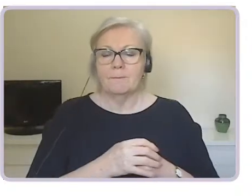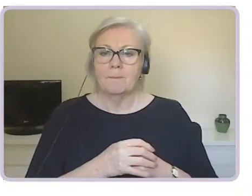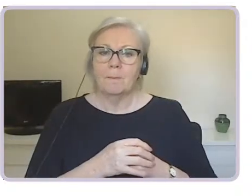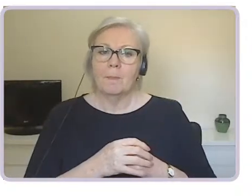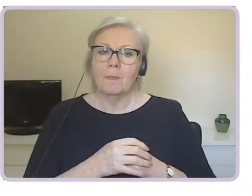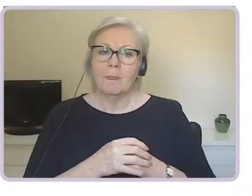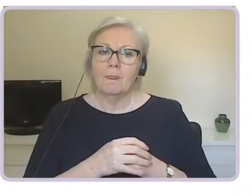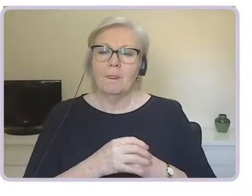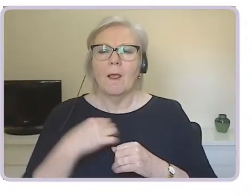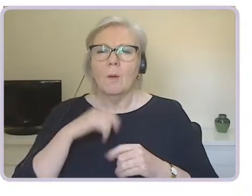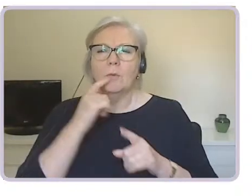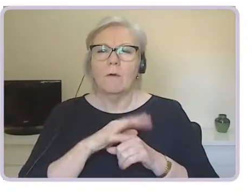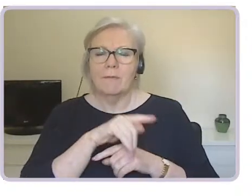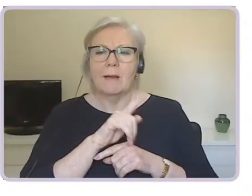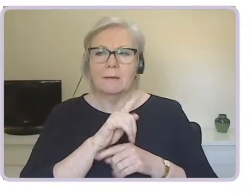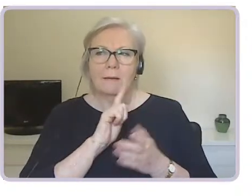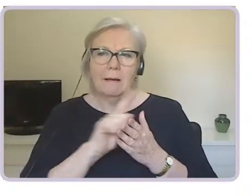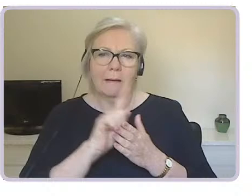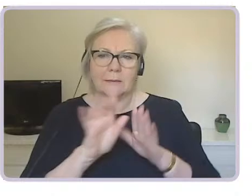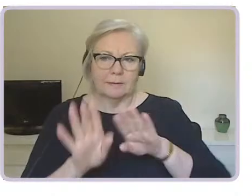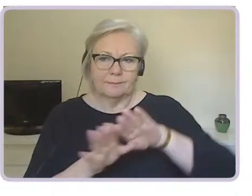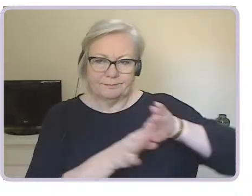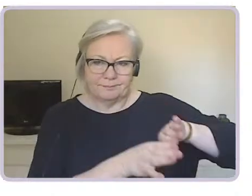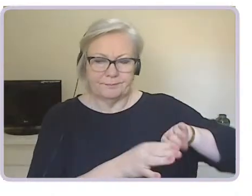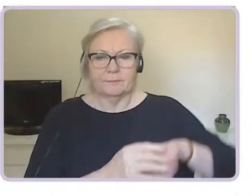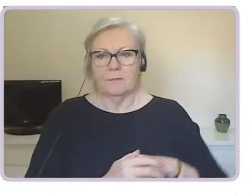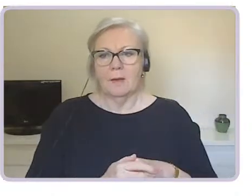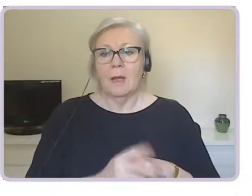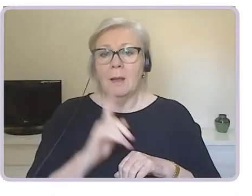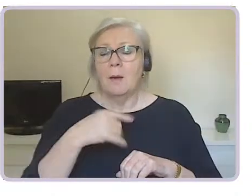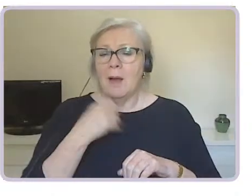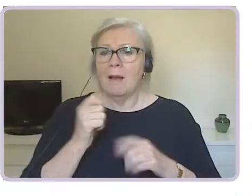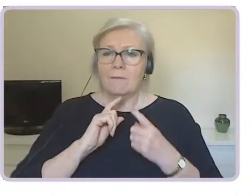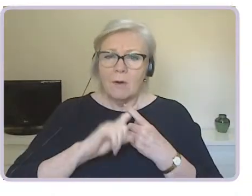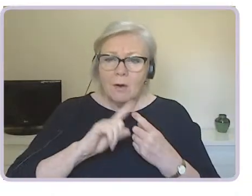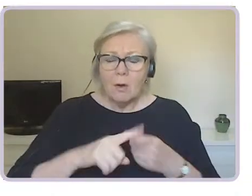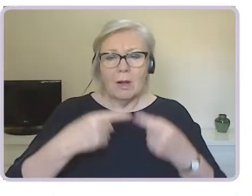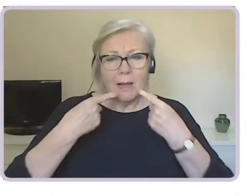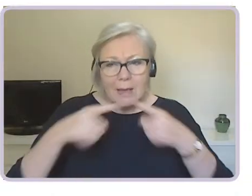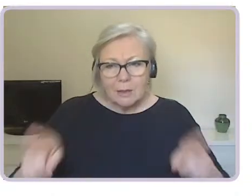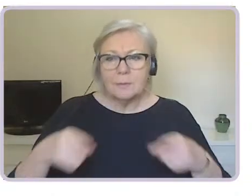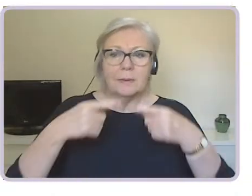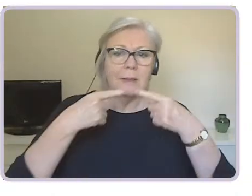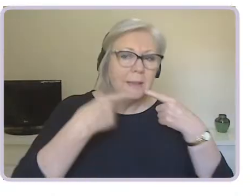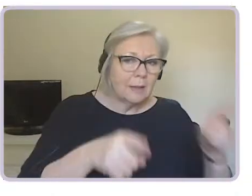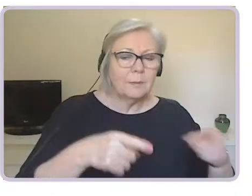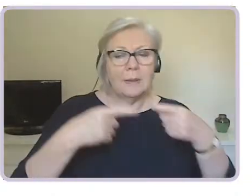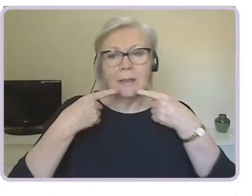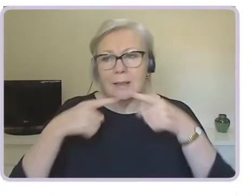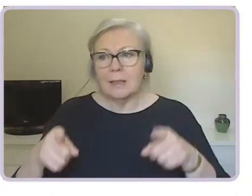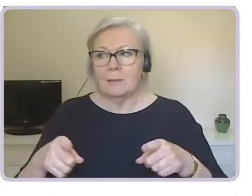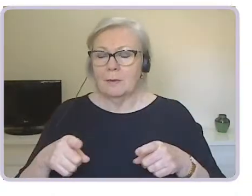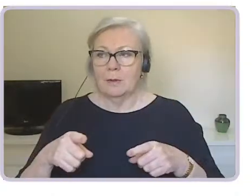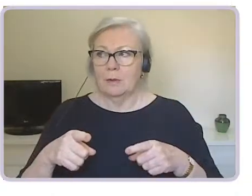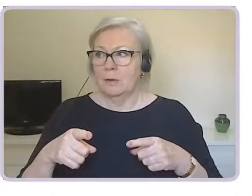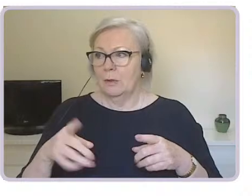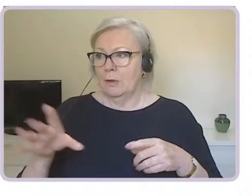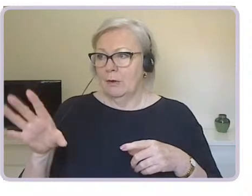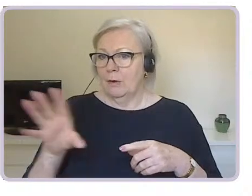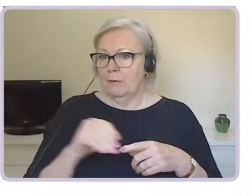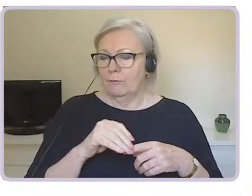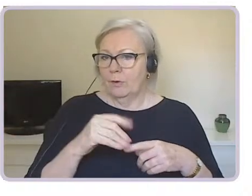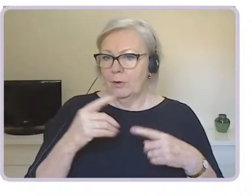I'll come back to a couple of other things there. But we had ongoing announcements from the